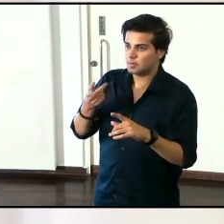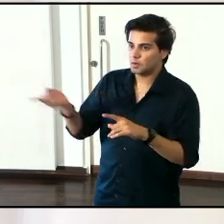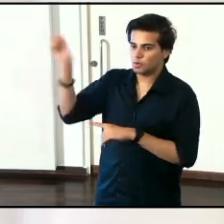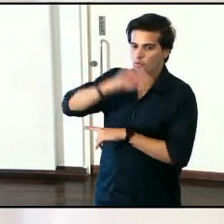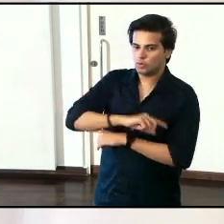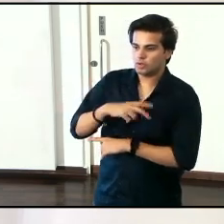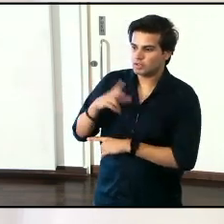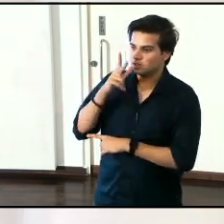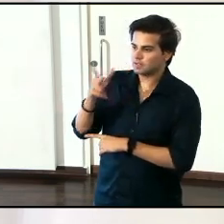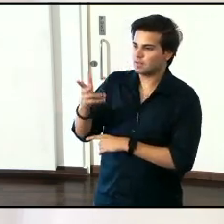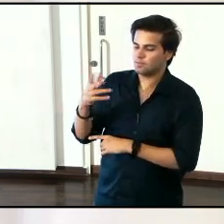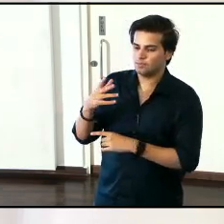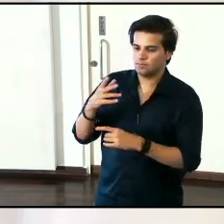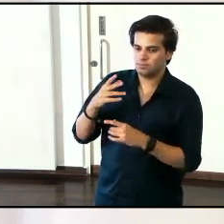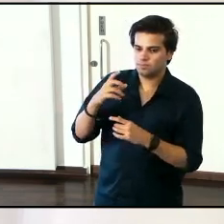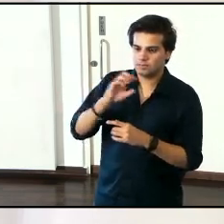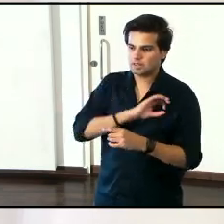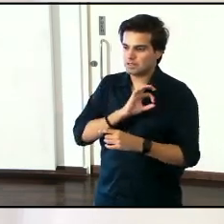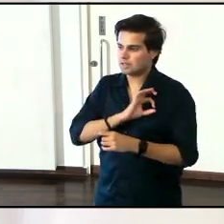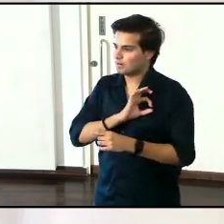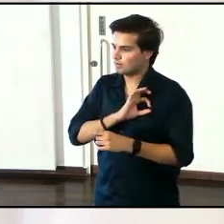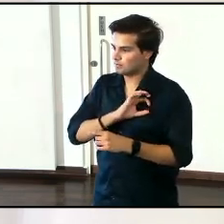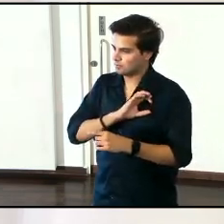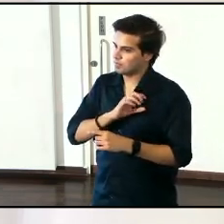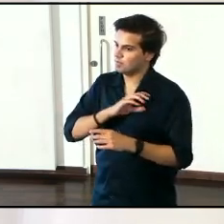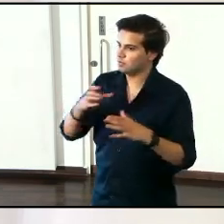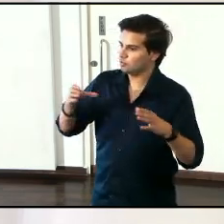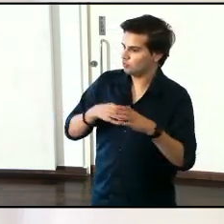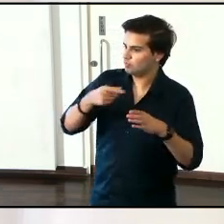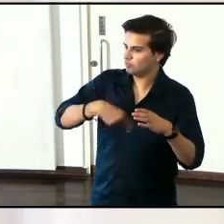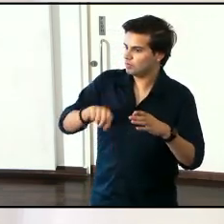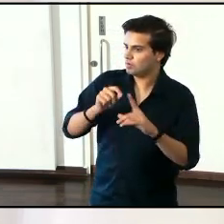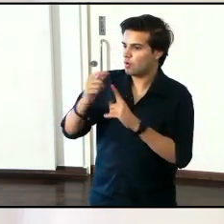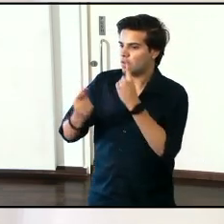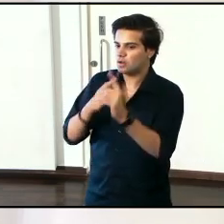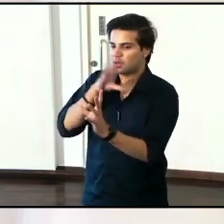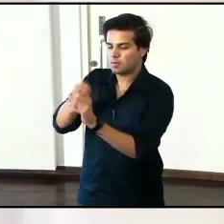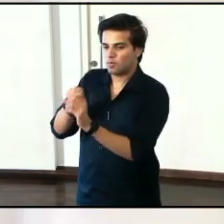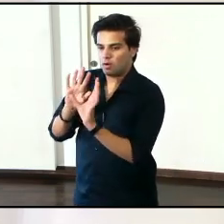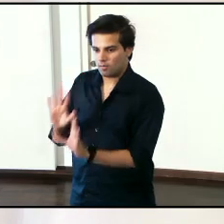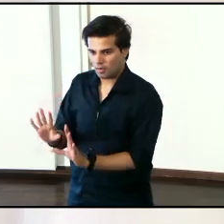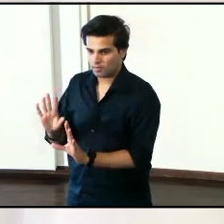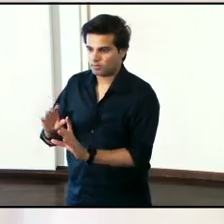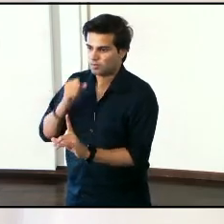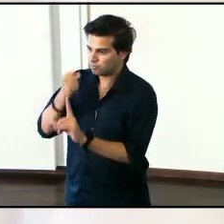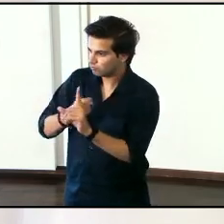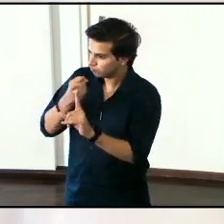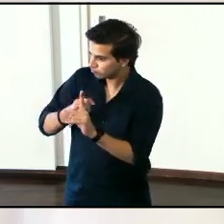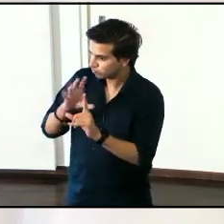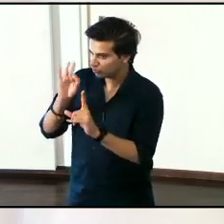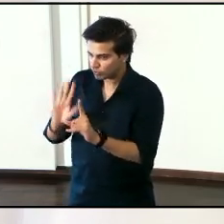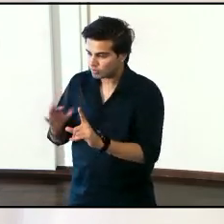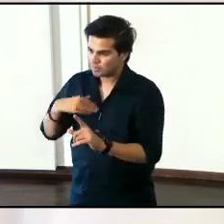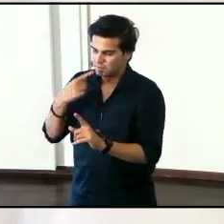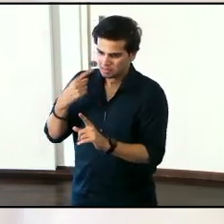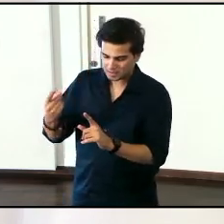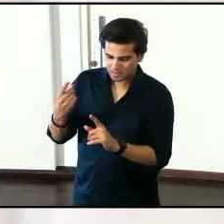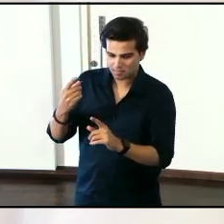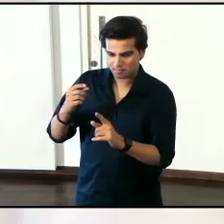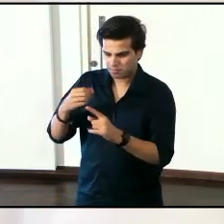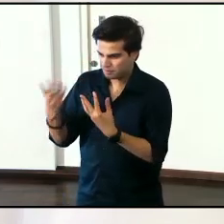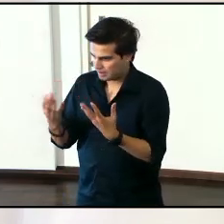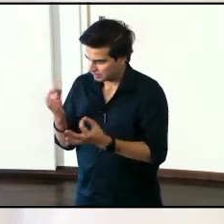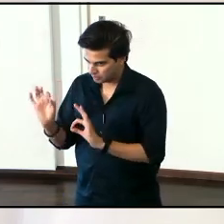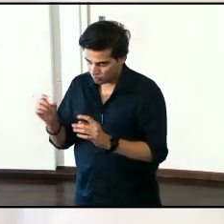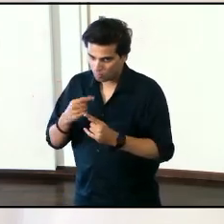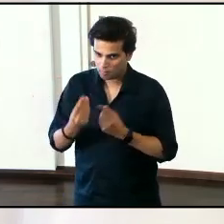would call citizens groups, which were part of autonomous political movements, autonomous, which is to say non-party